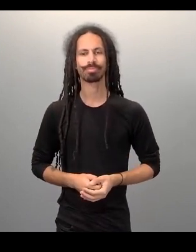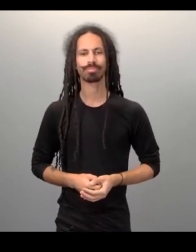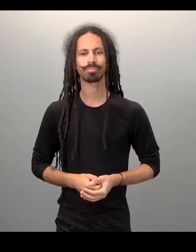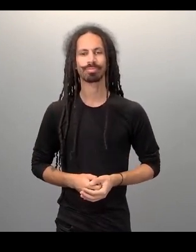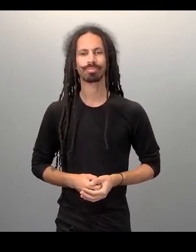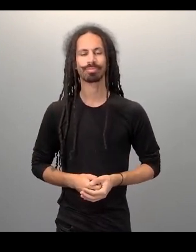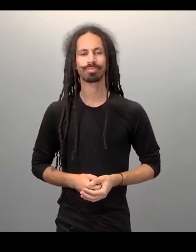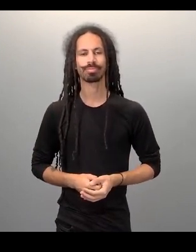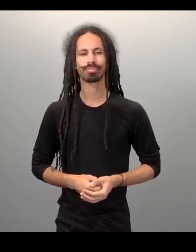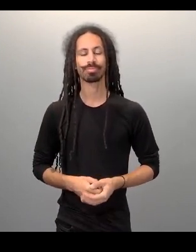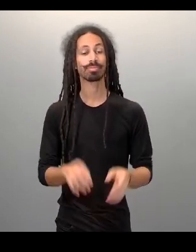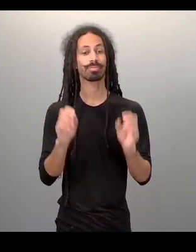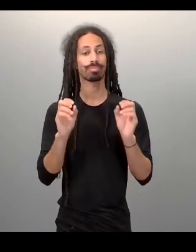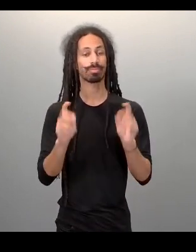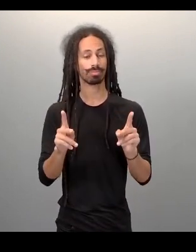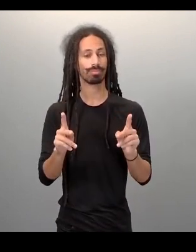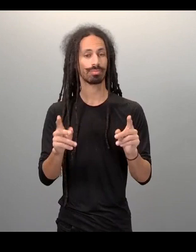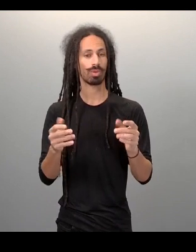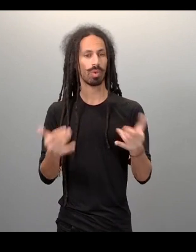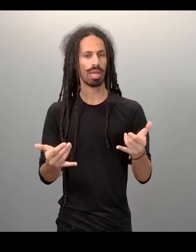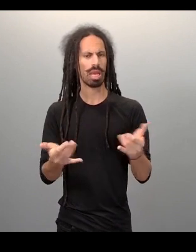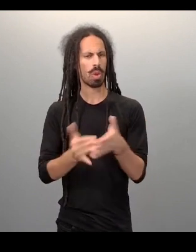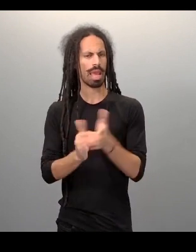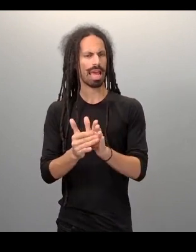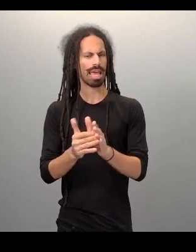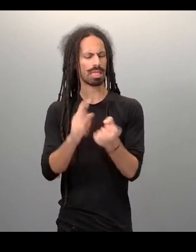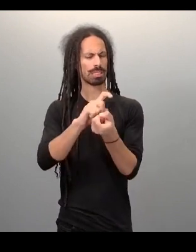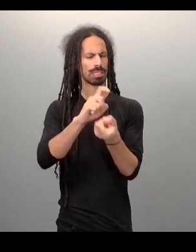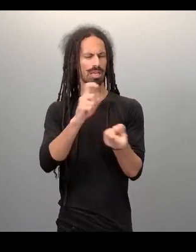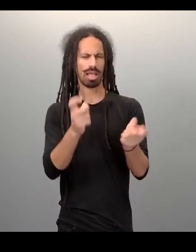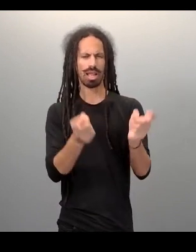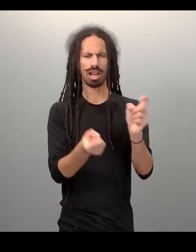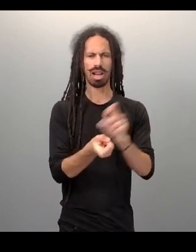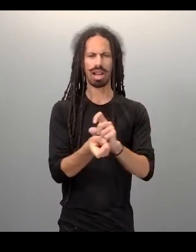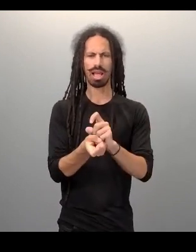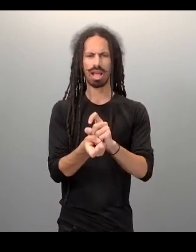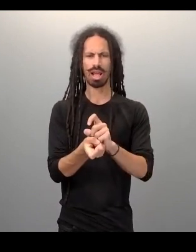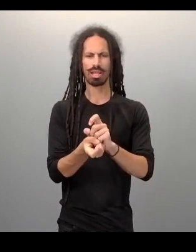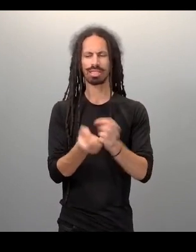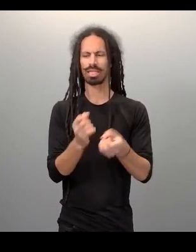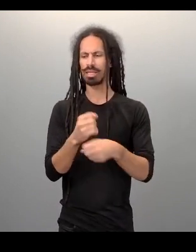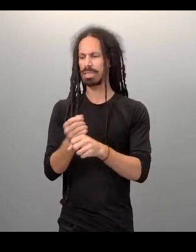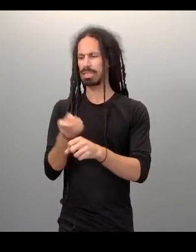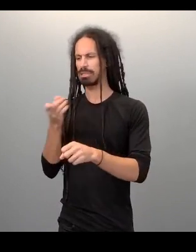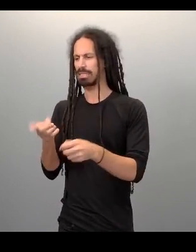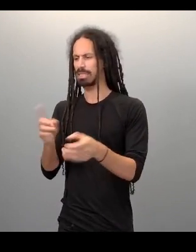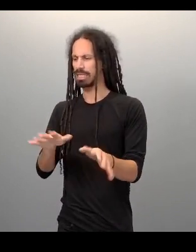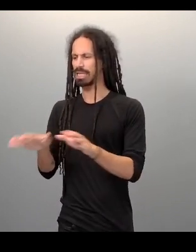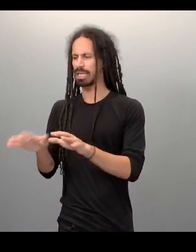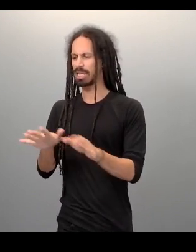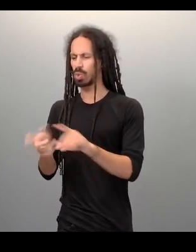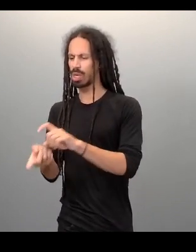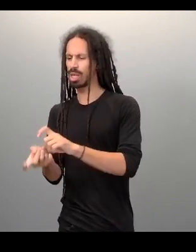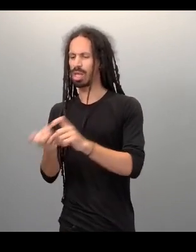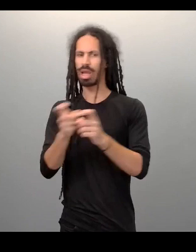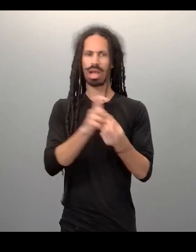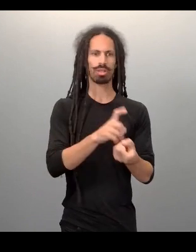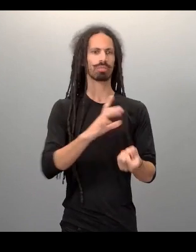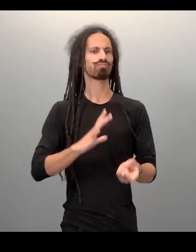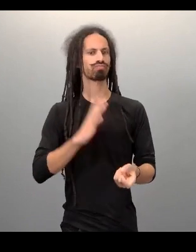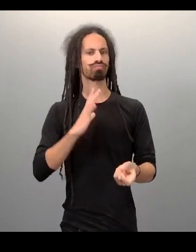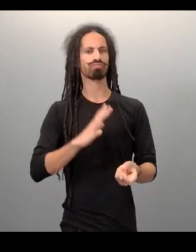Okay, so now let's think of how we could rewrite this email. We have these options of some